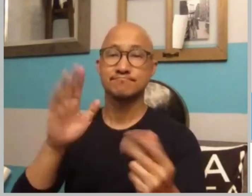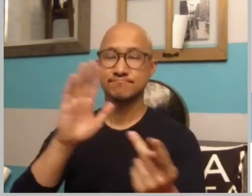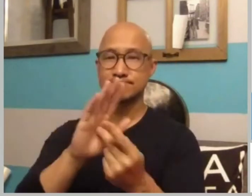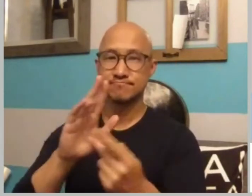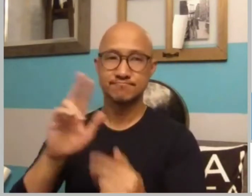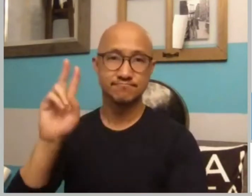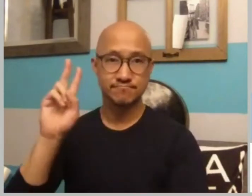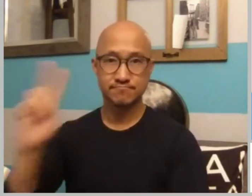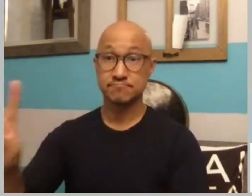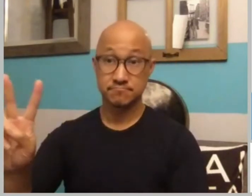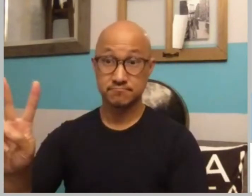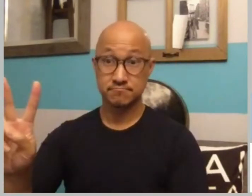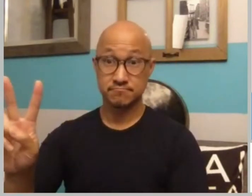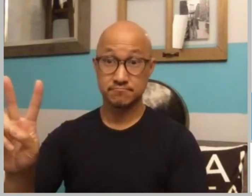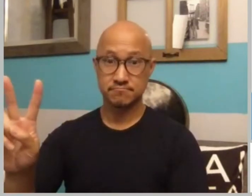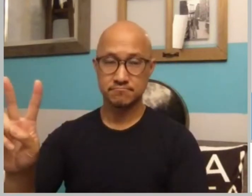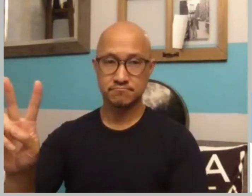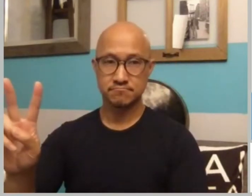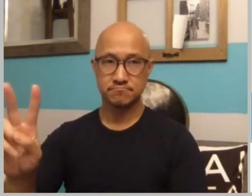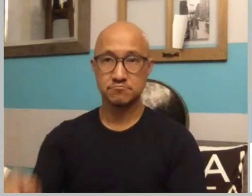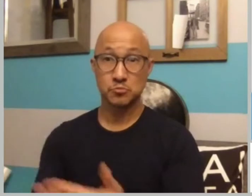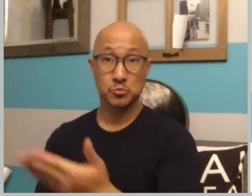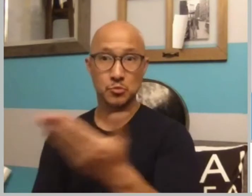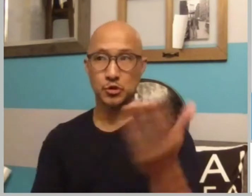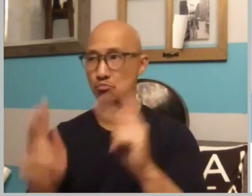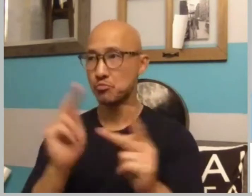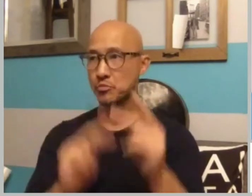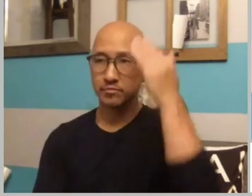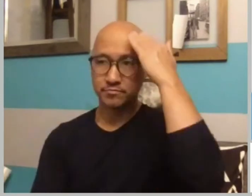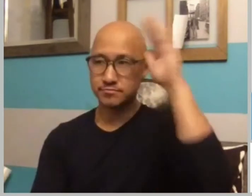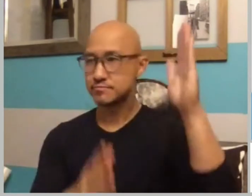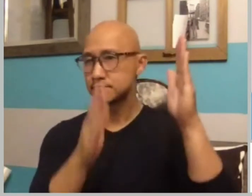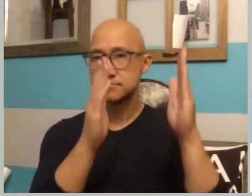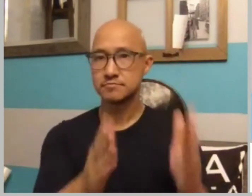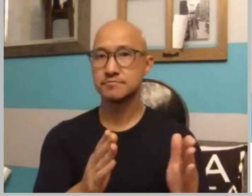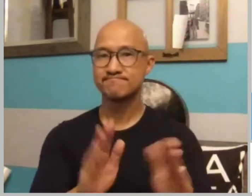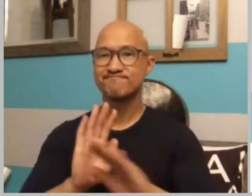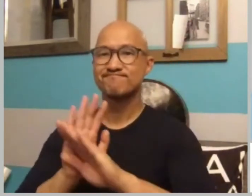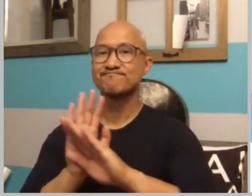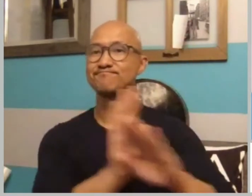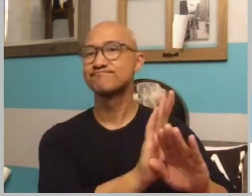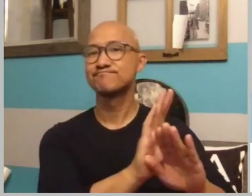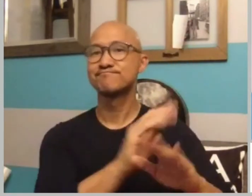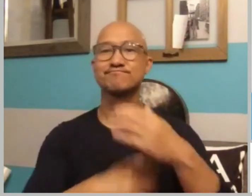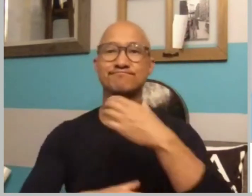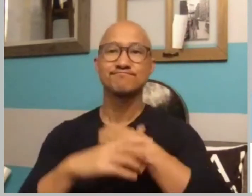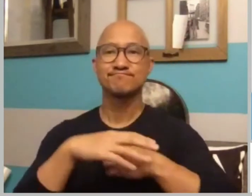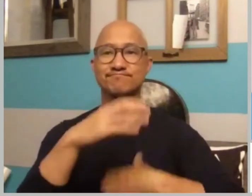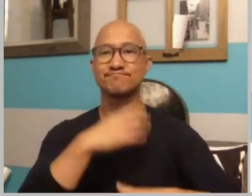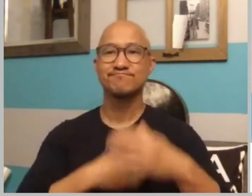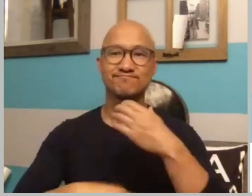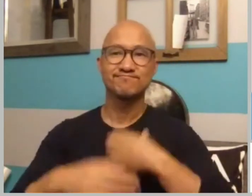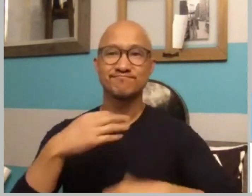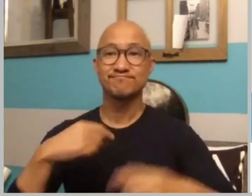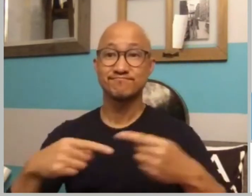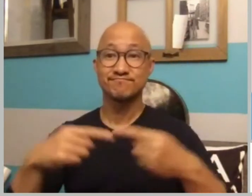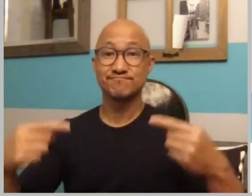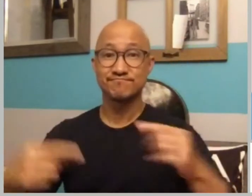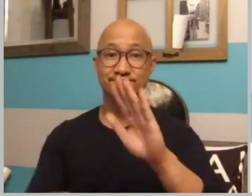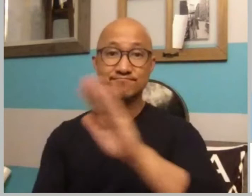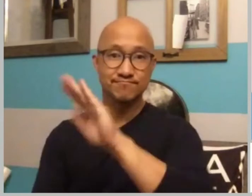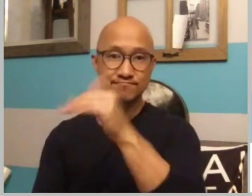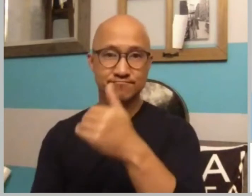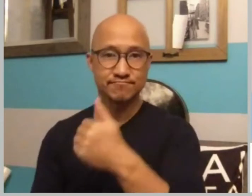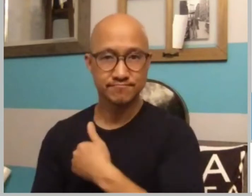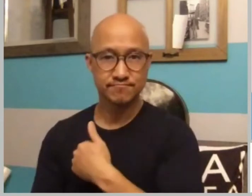as sojourners and exiles, abstain from the passions of the flesh, which wage war against your soul. Keep your conduct